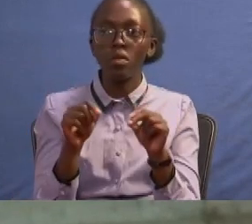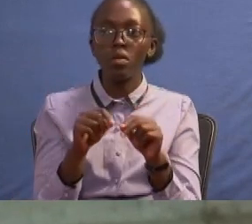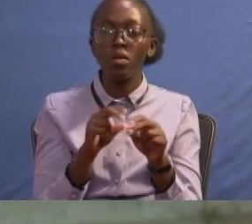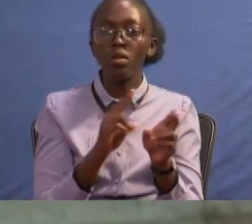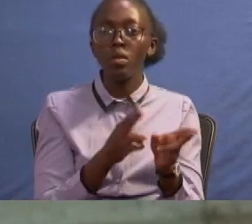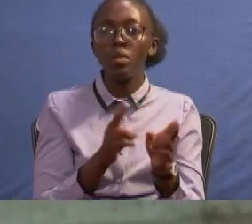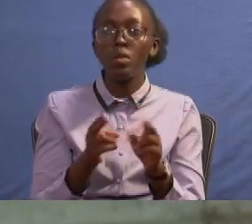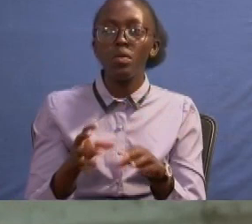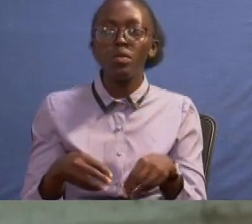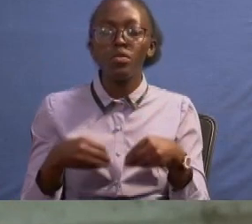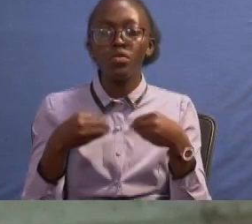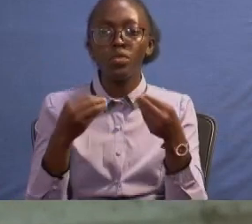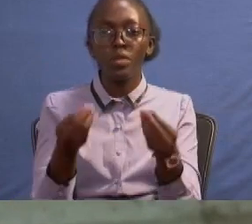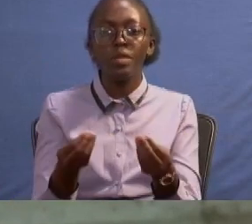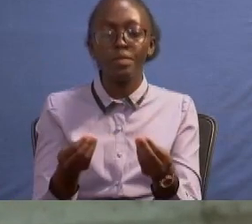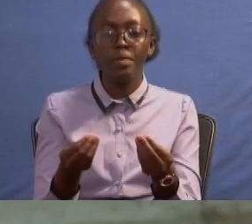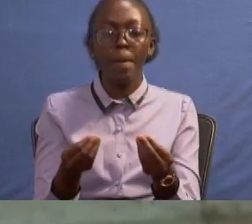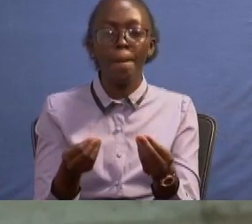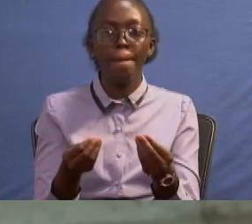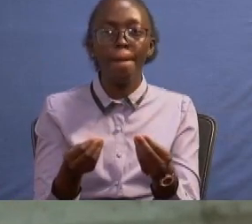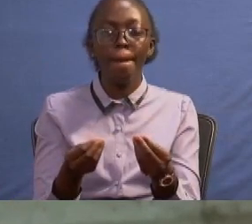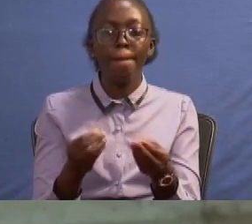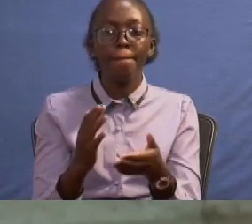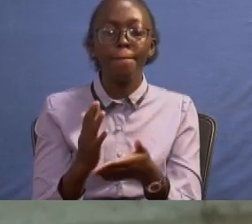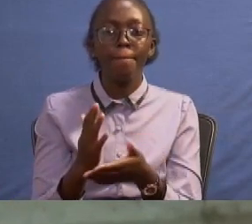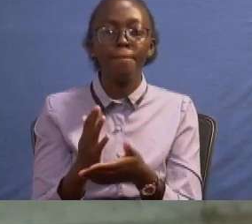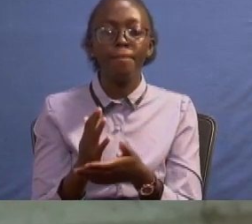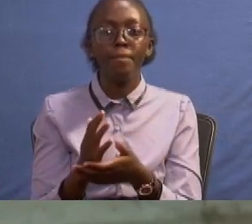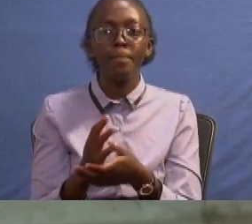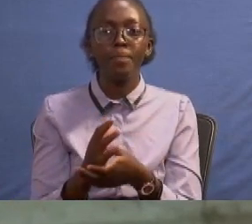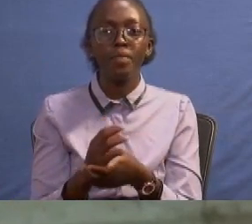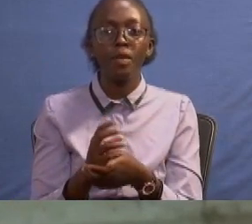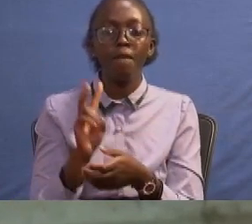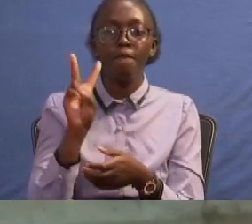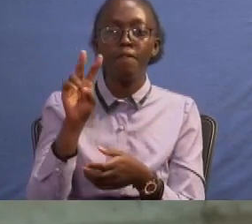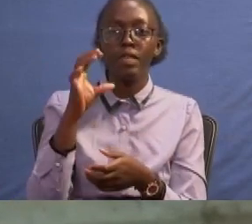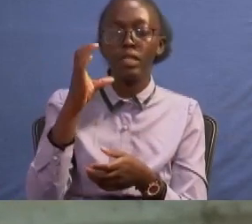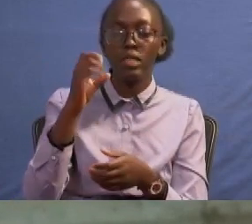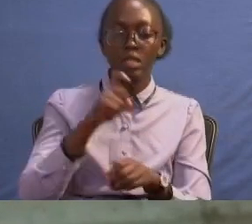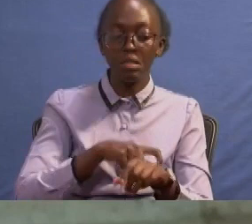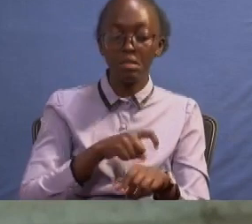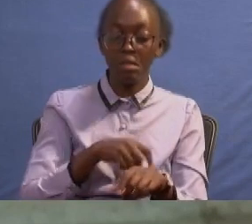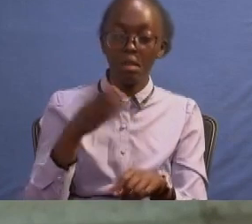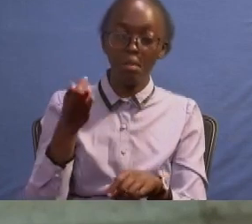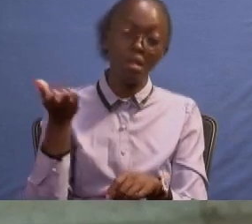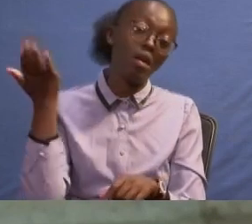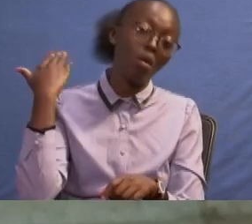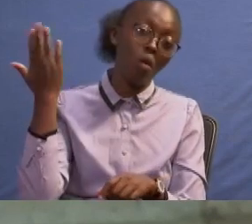the allowances. That time, our vice chancellor and chancellor and our